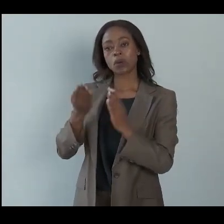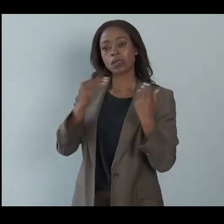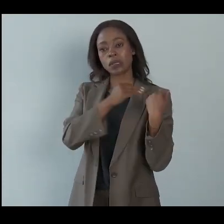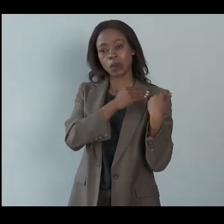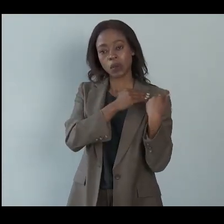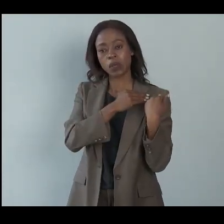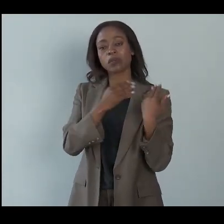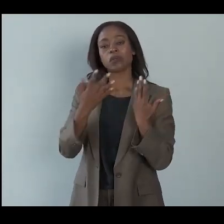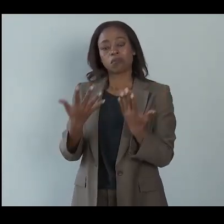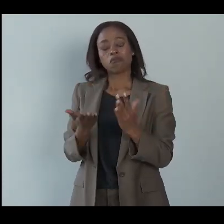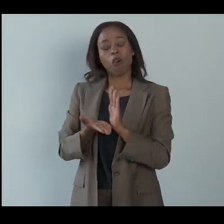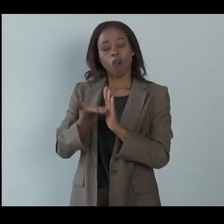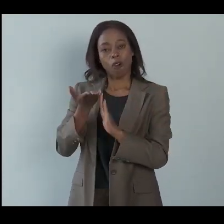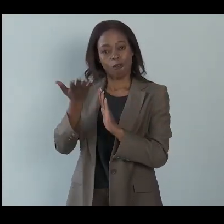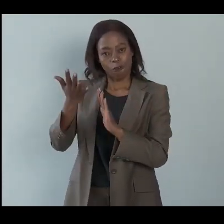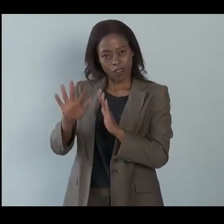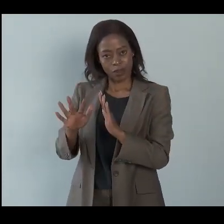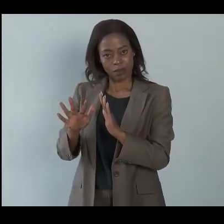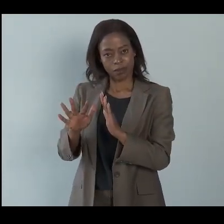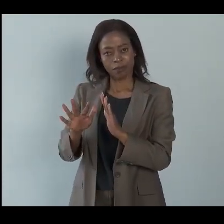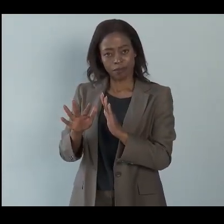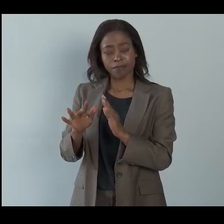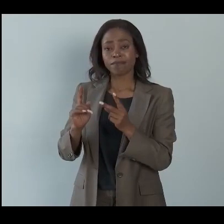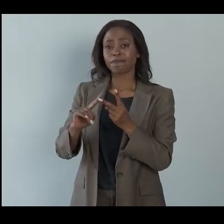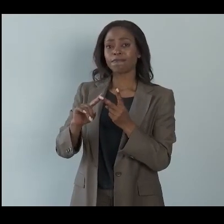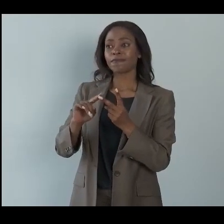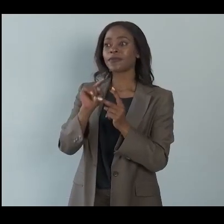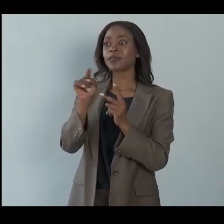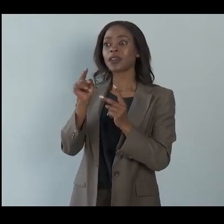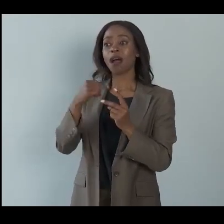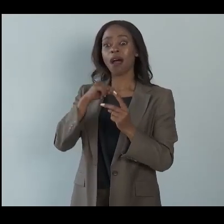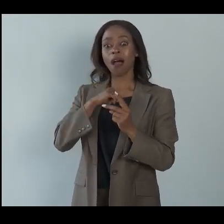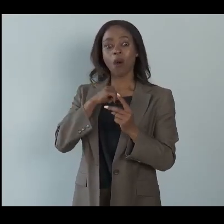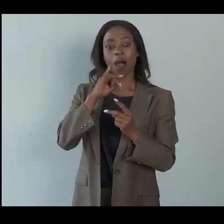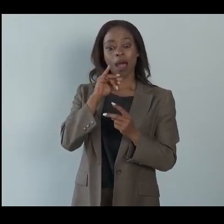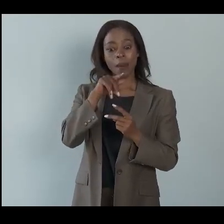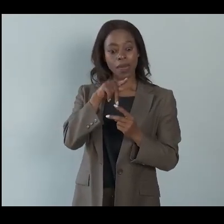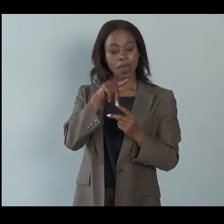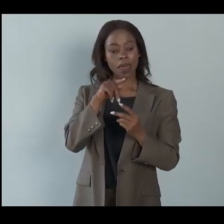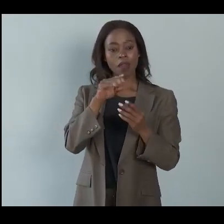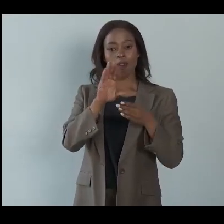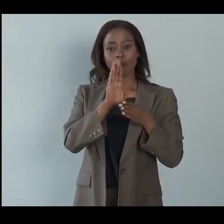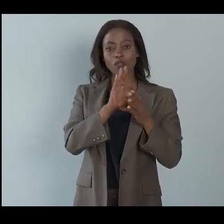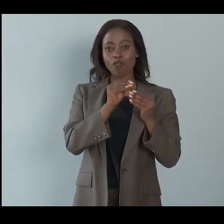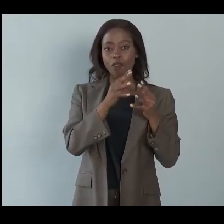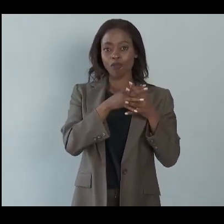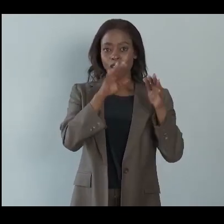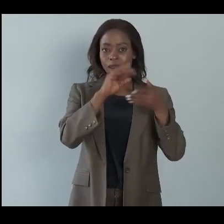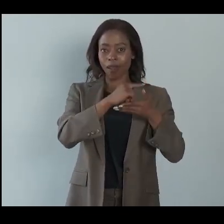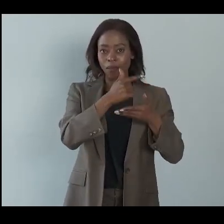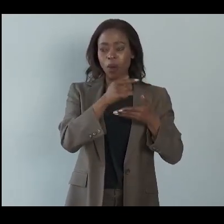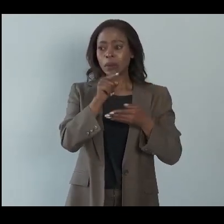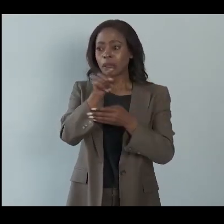margin expanding. We saw increased demand for our own intellectual property software sales, which is also a higher margin